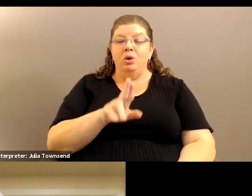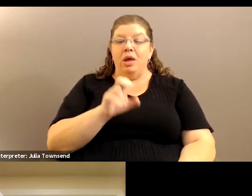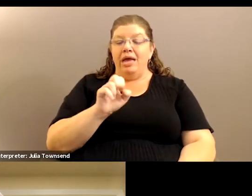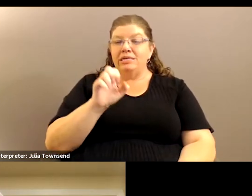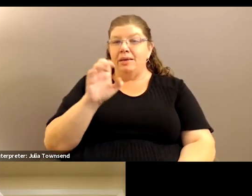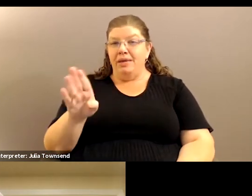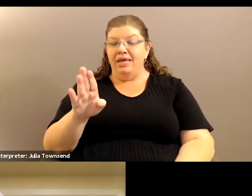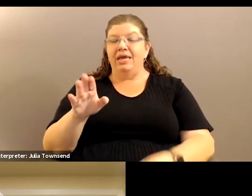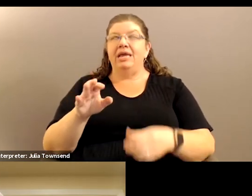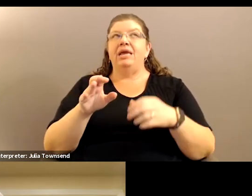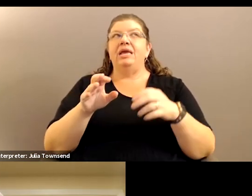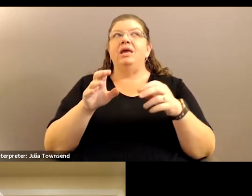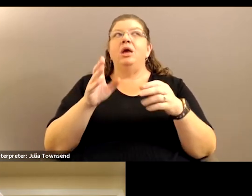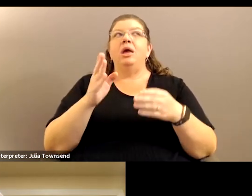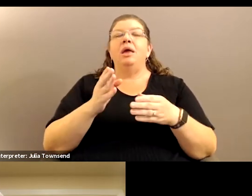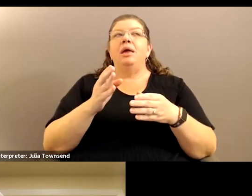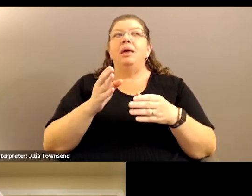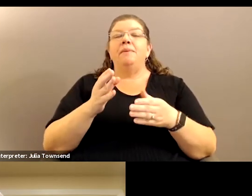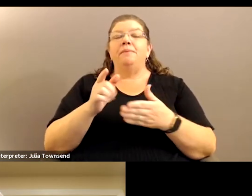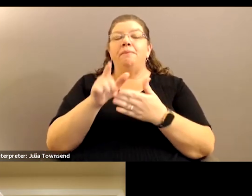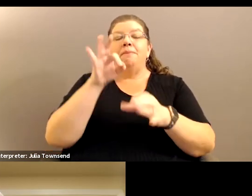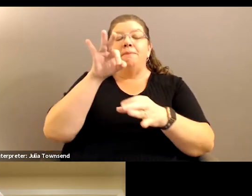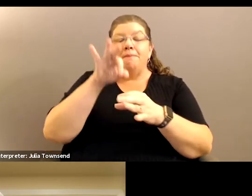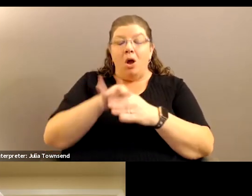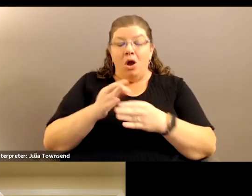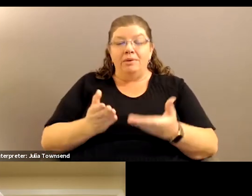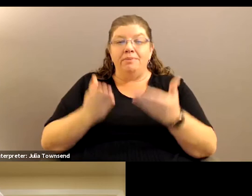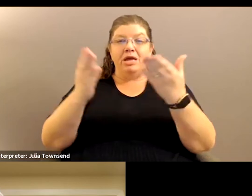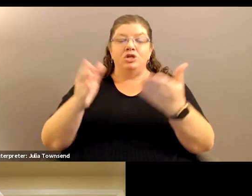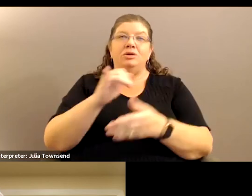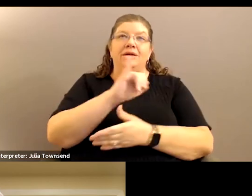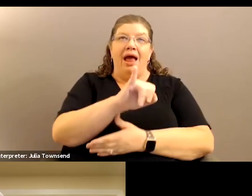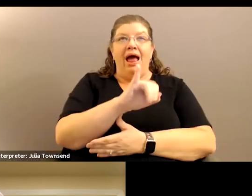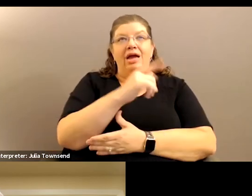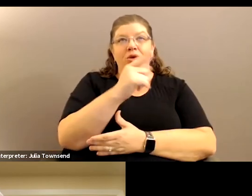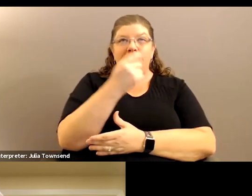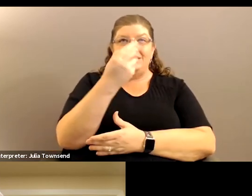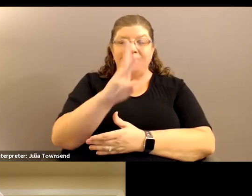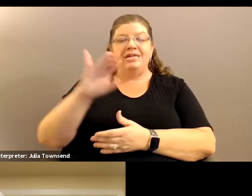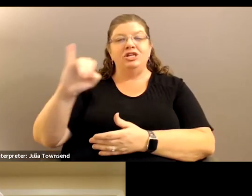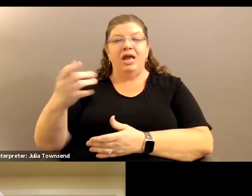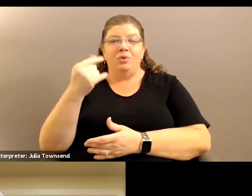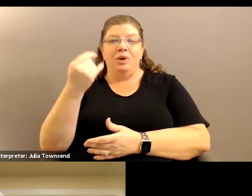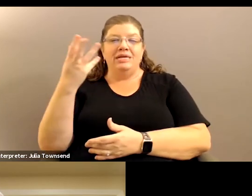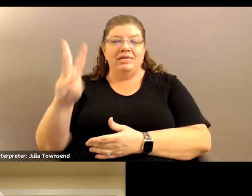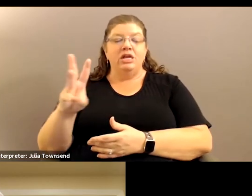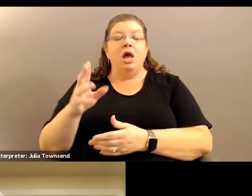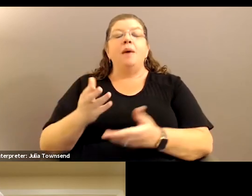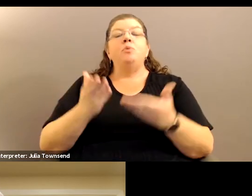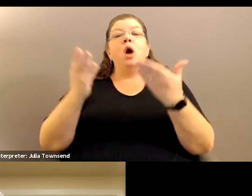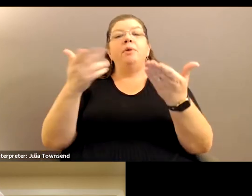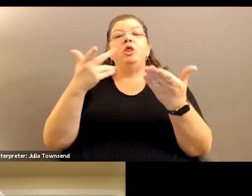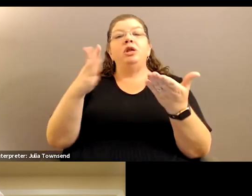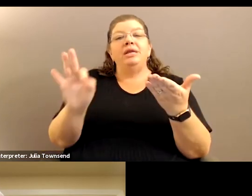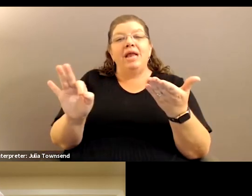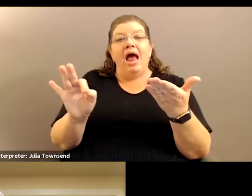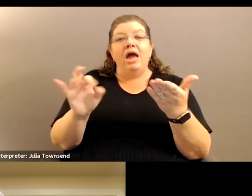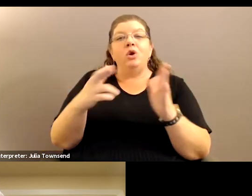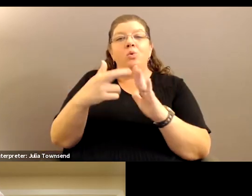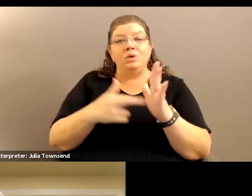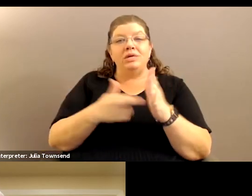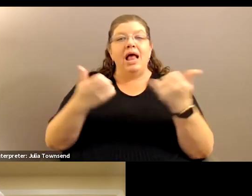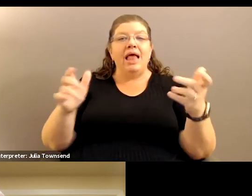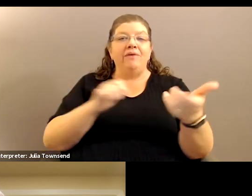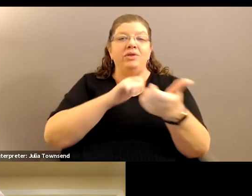measures by 2016 and j2016 under proposition 39 rules which allowed for the passage of the